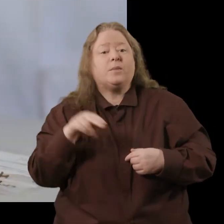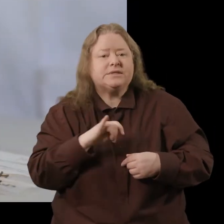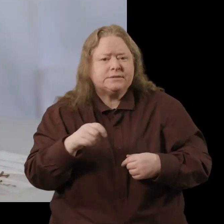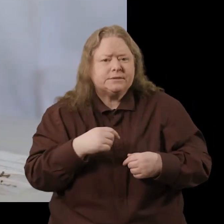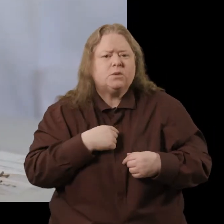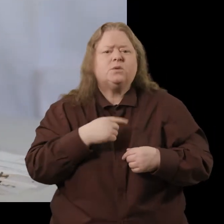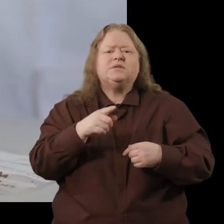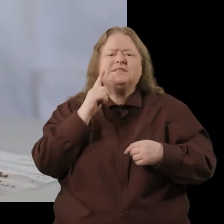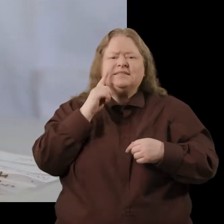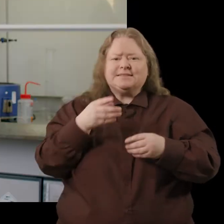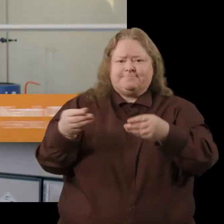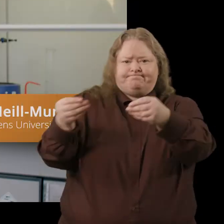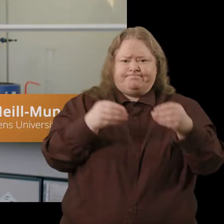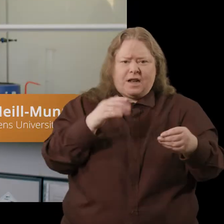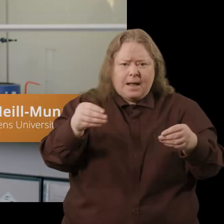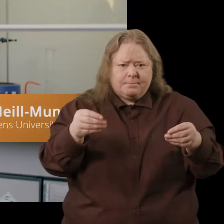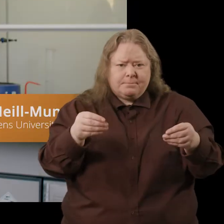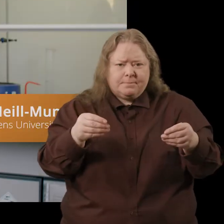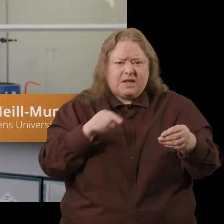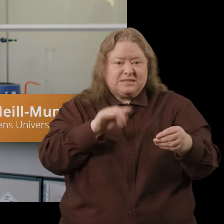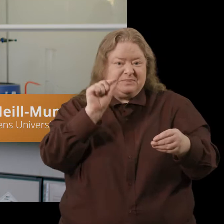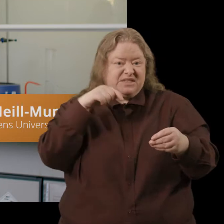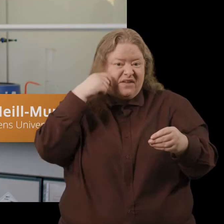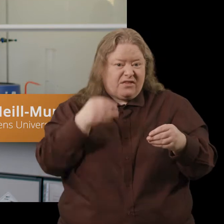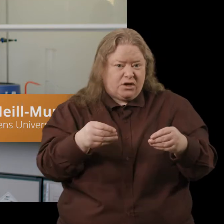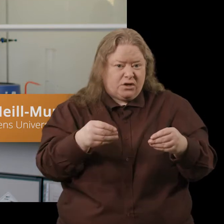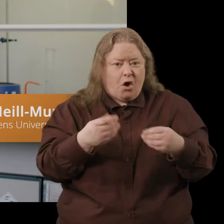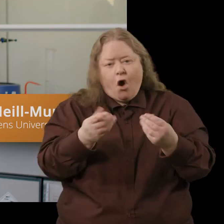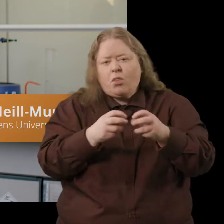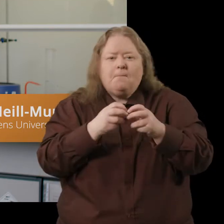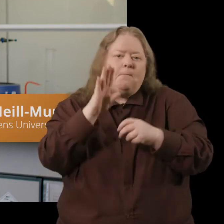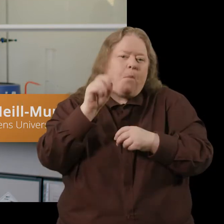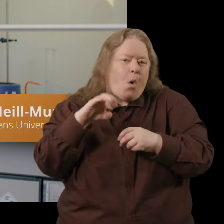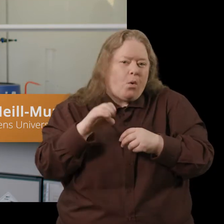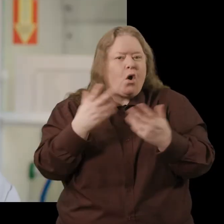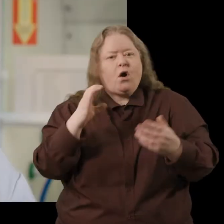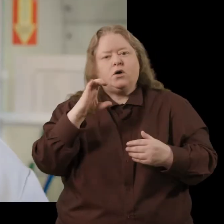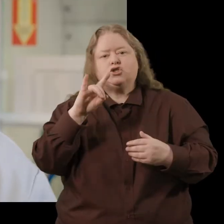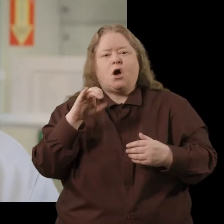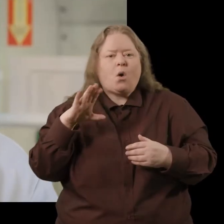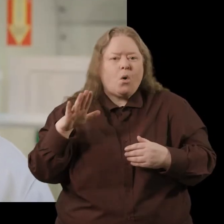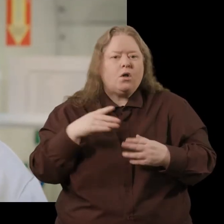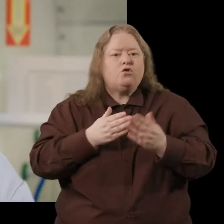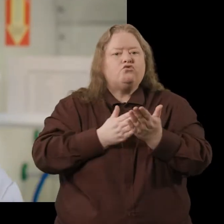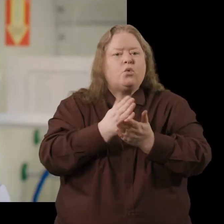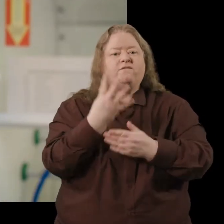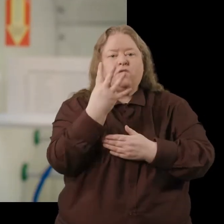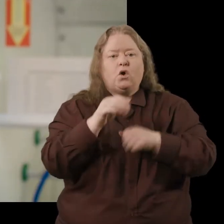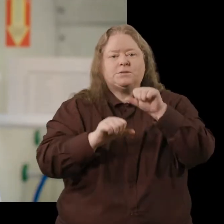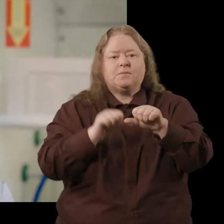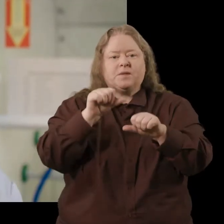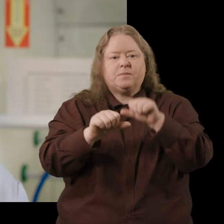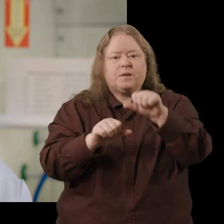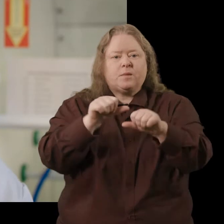receive the samples in our lab, so that's the piece of leather or the bone or the charcoal, and through a 4-step process,